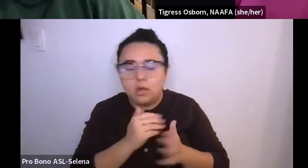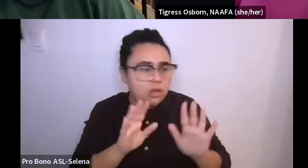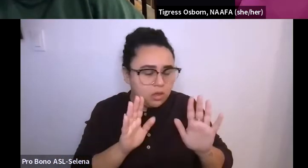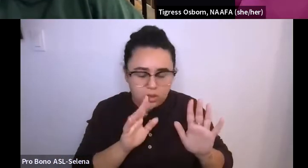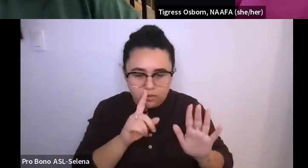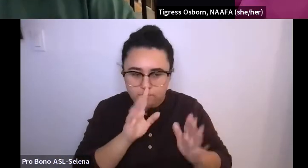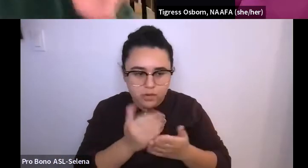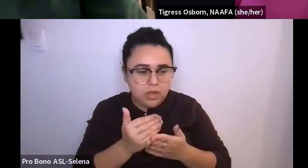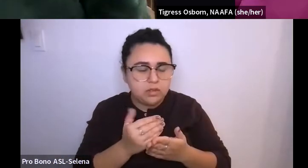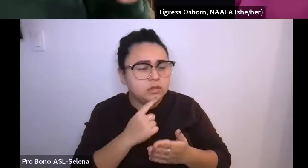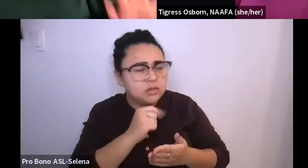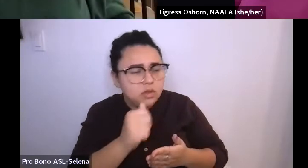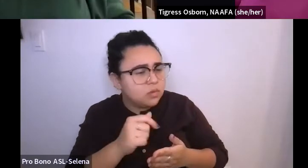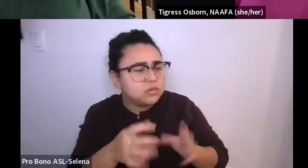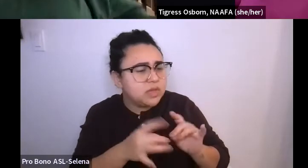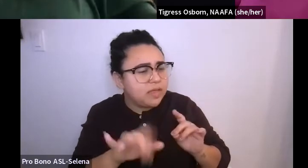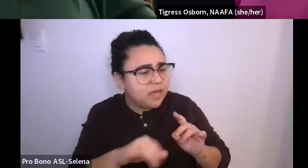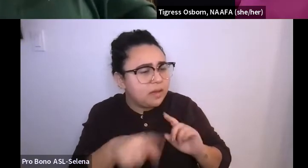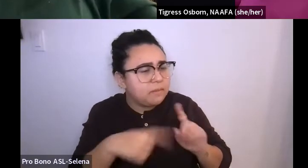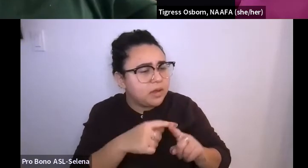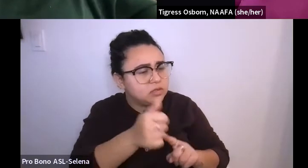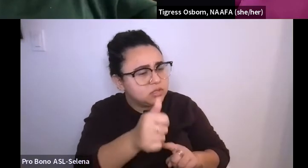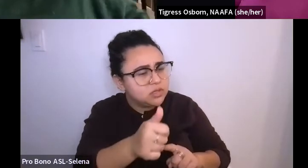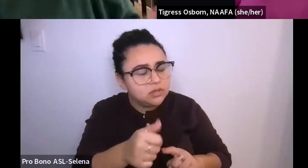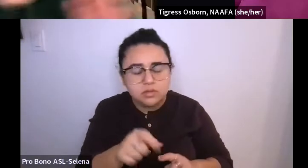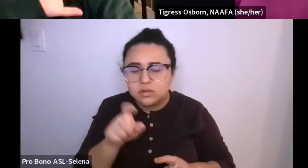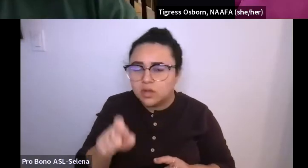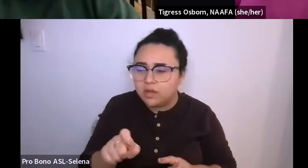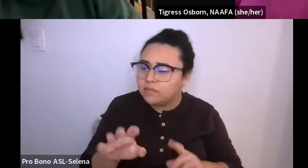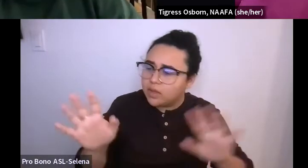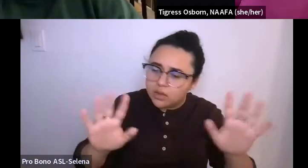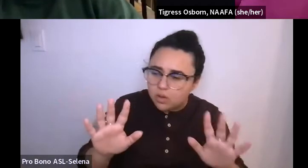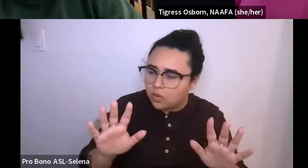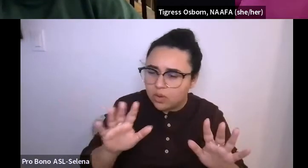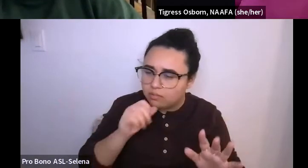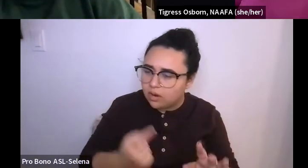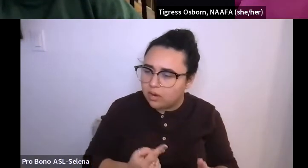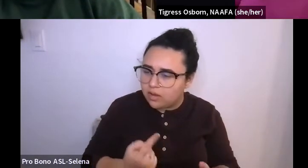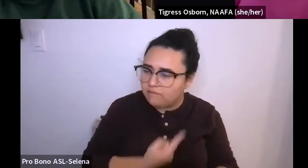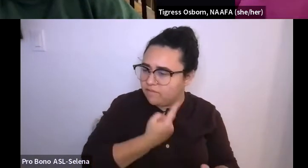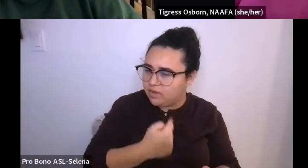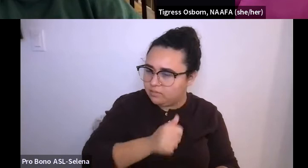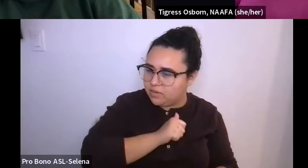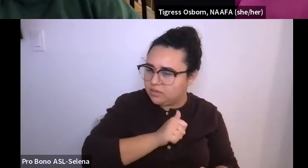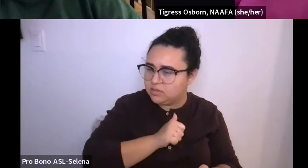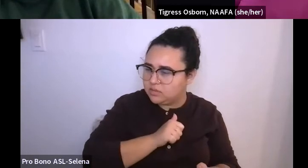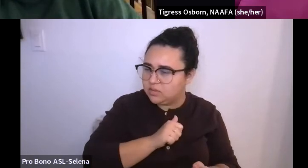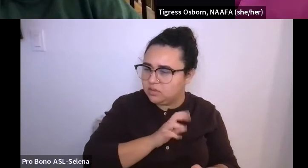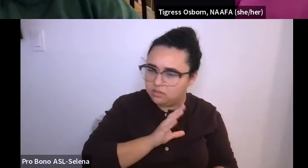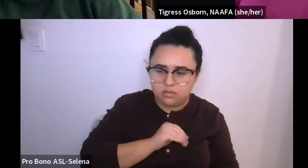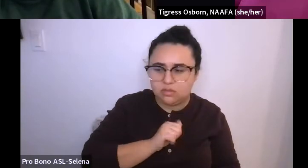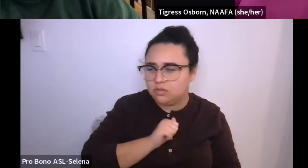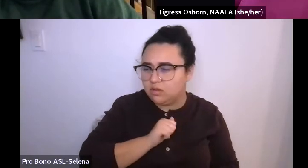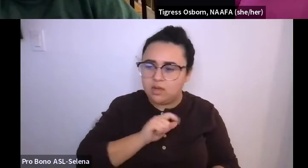about yourself. Like, and then suddenly you have to carry that and be like, oh, no, no, no, I'm not. I wasn't saying something about my,